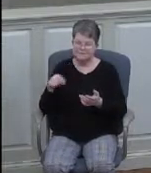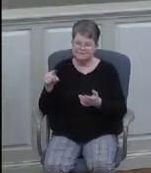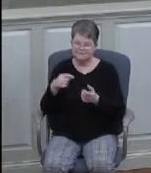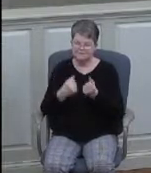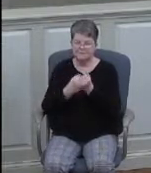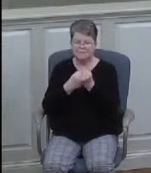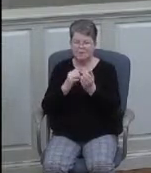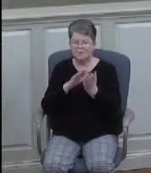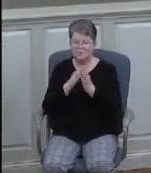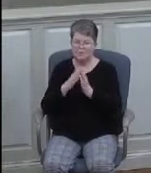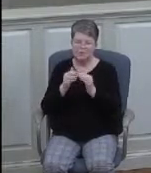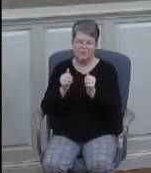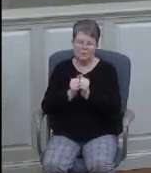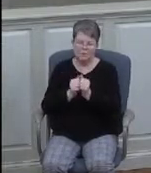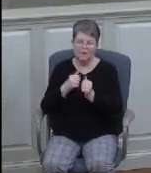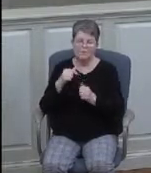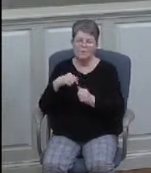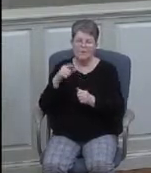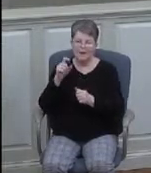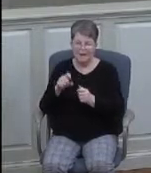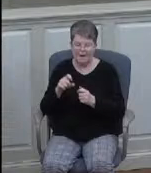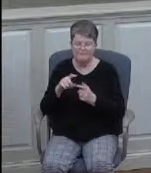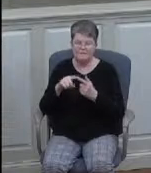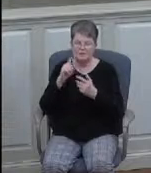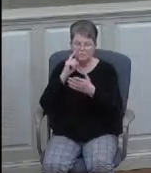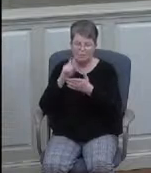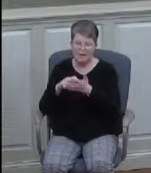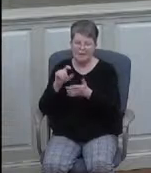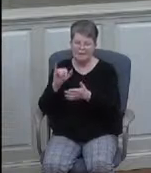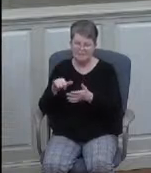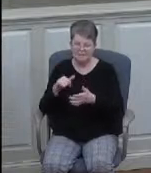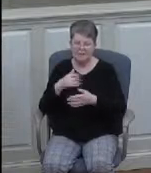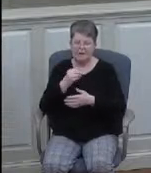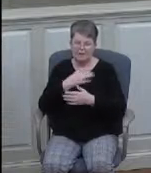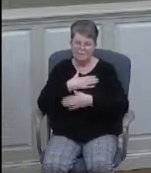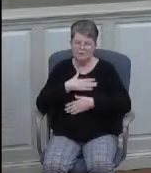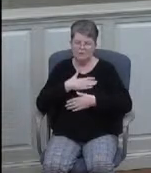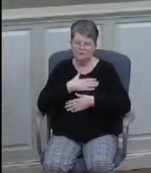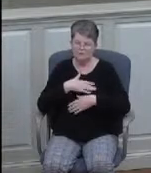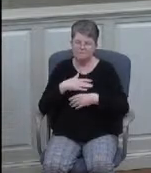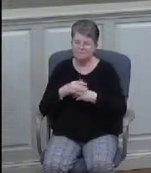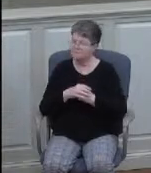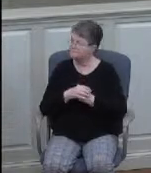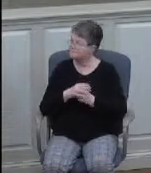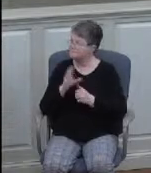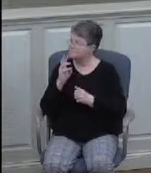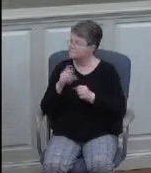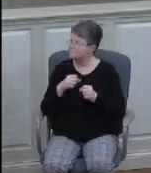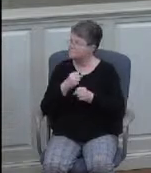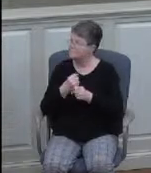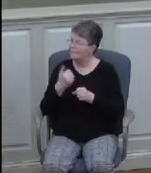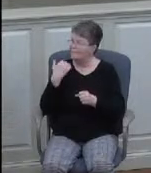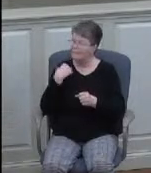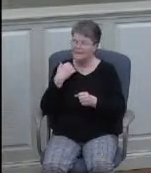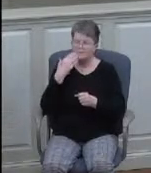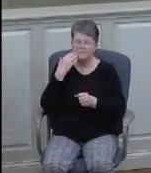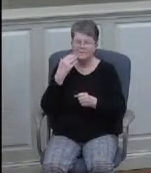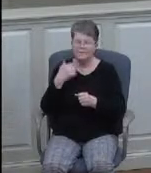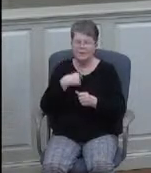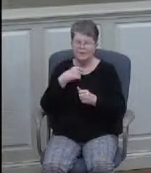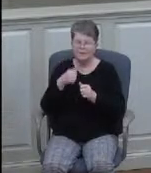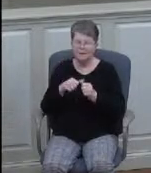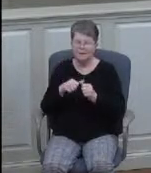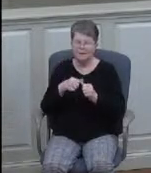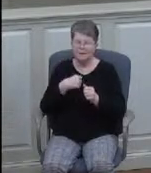support the community with, and we have to acknowledge that and appreciate that. I agree. Six years ago, we had those two back-to-back snows that put